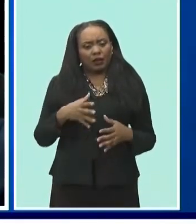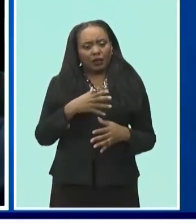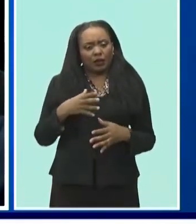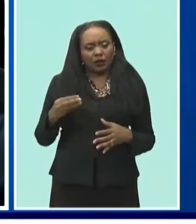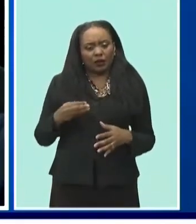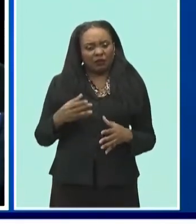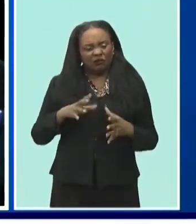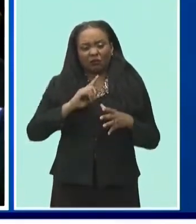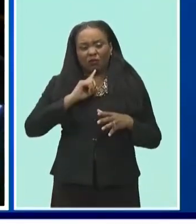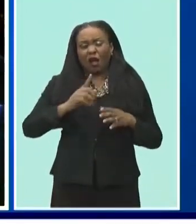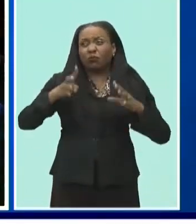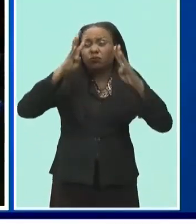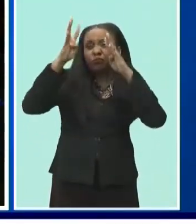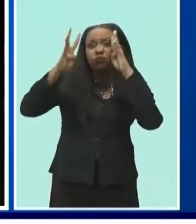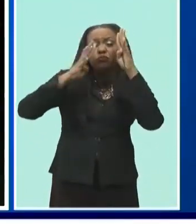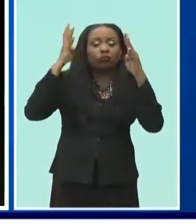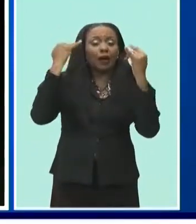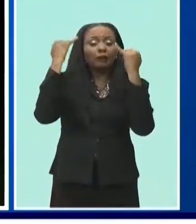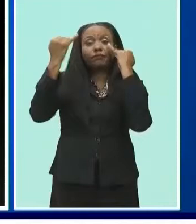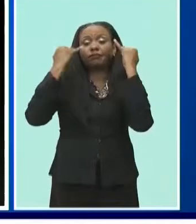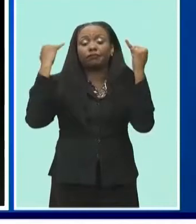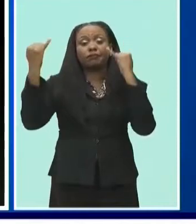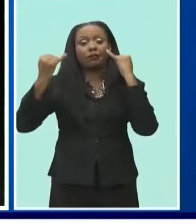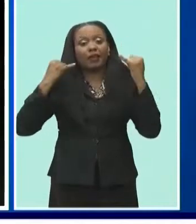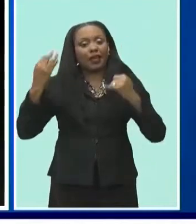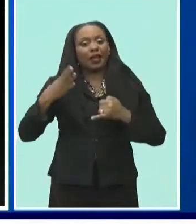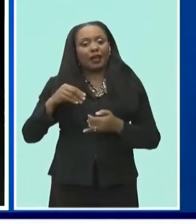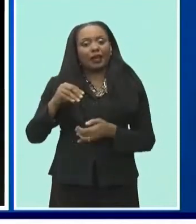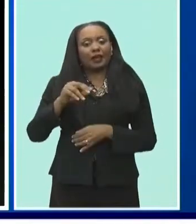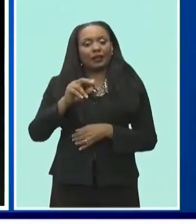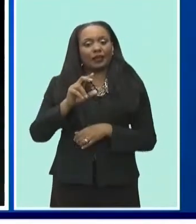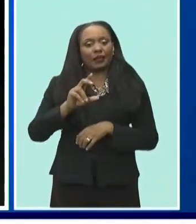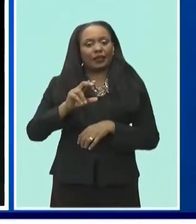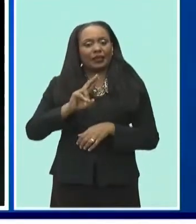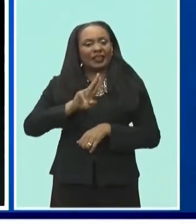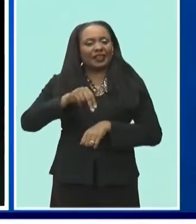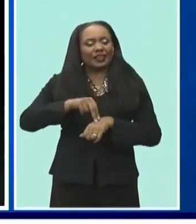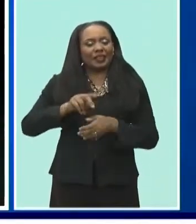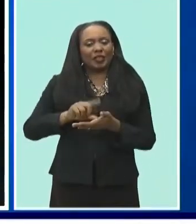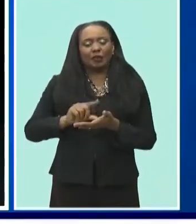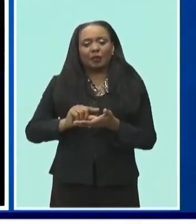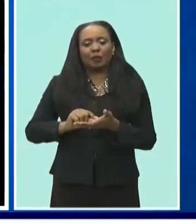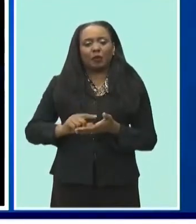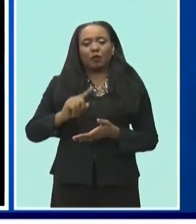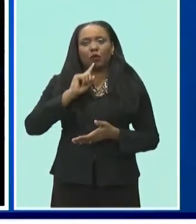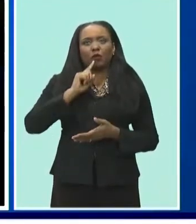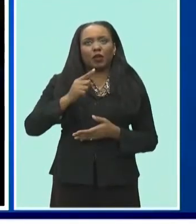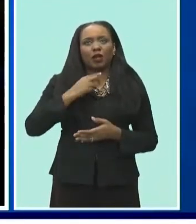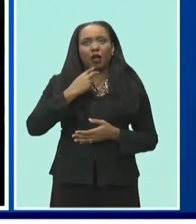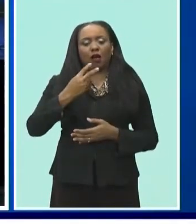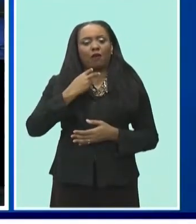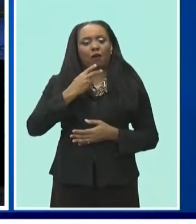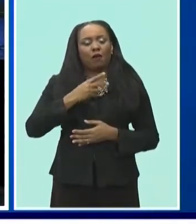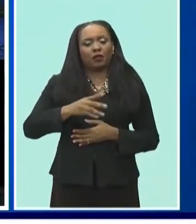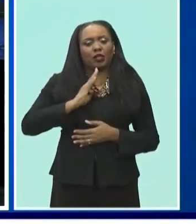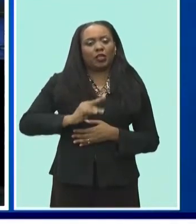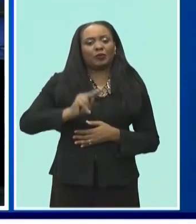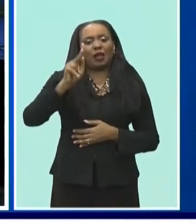an uncanny creativity that led to the paper becoming the voice of democracy in Barbados. It was